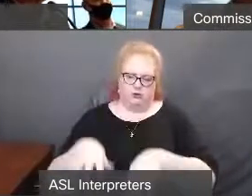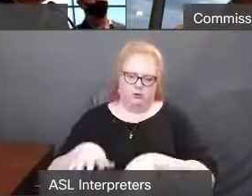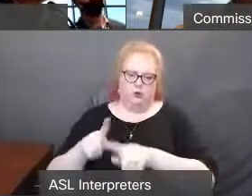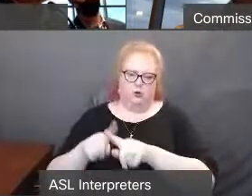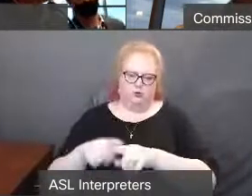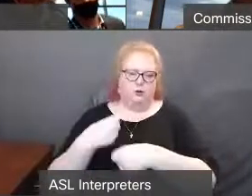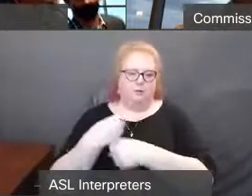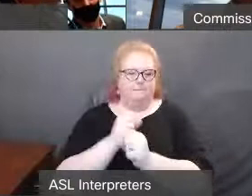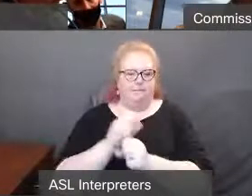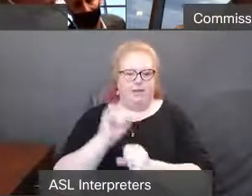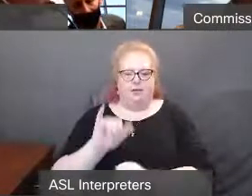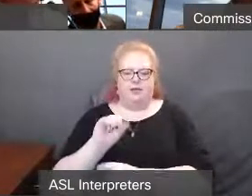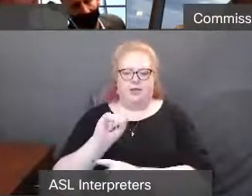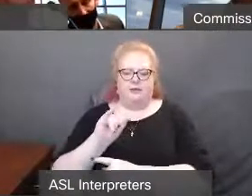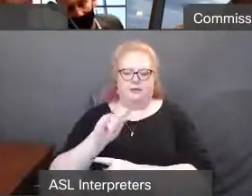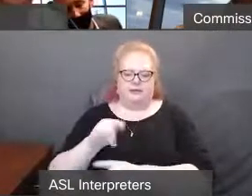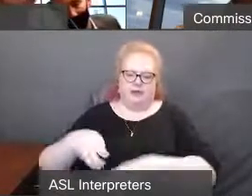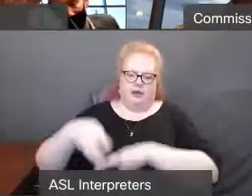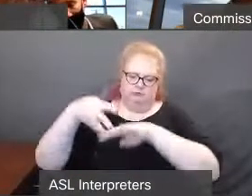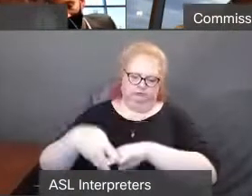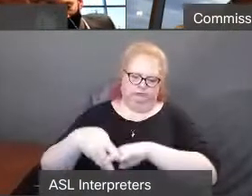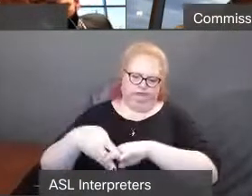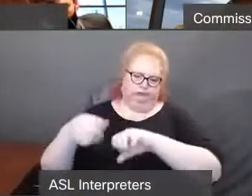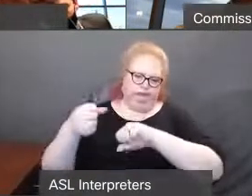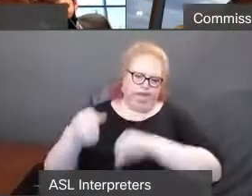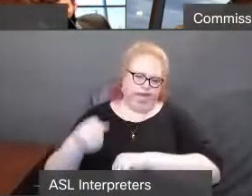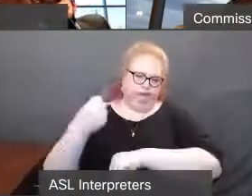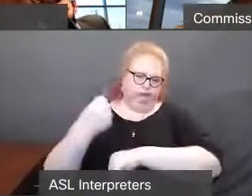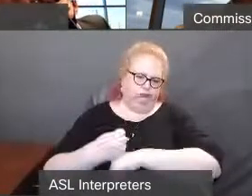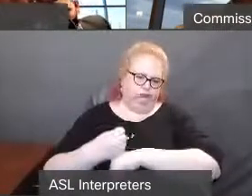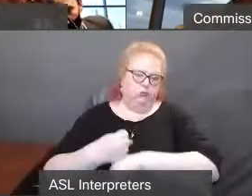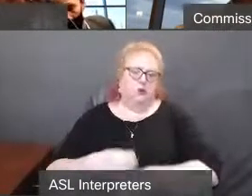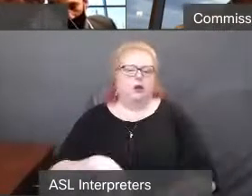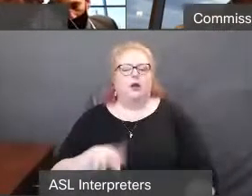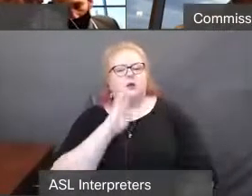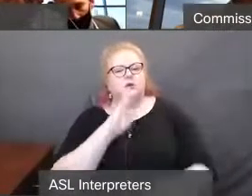Thanks. There was mention of a buffer 50 feet